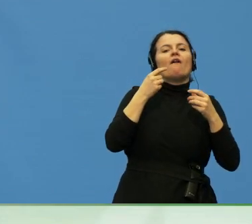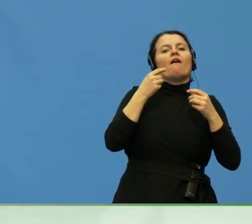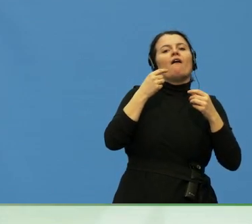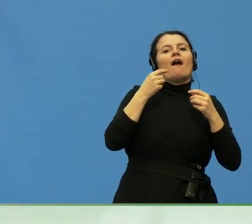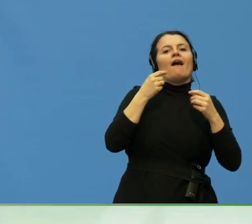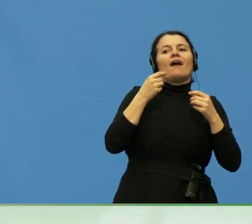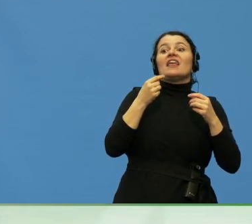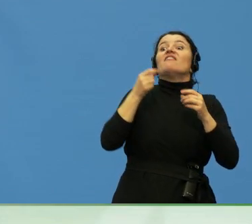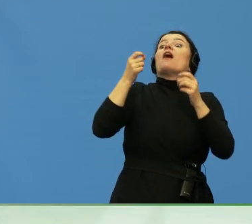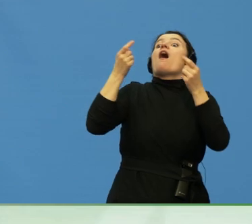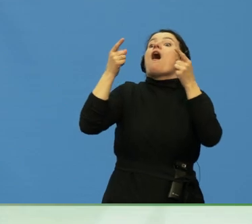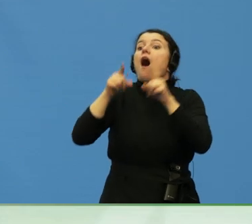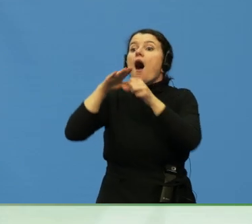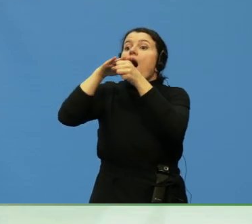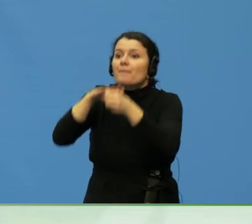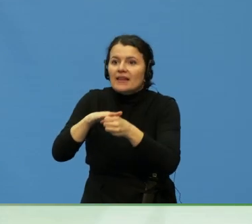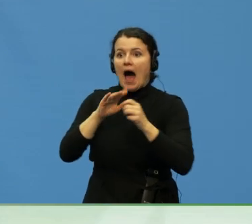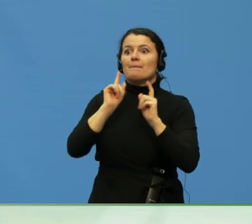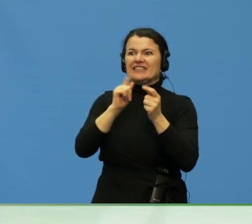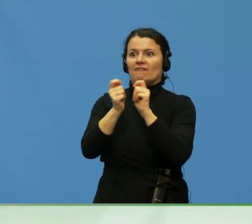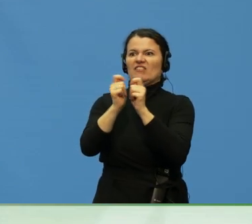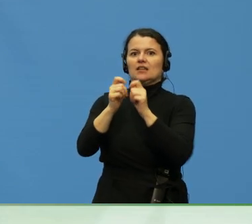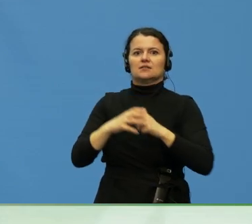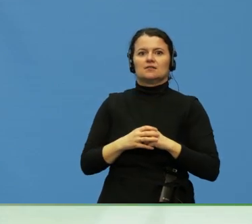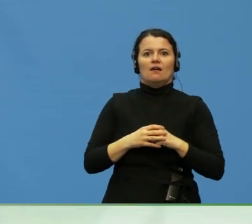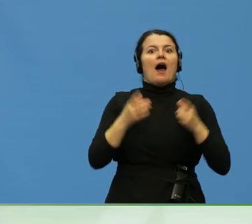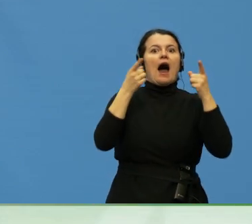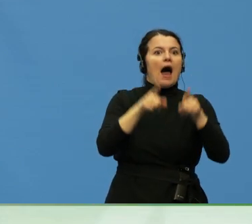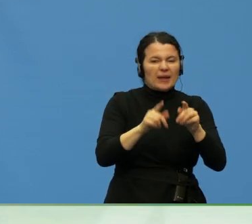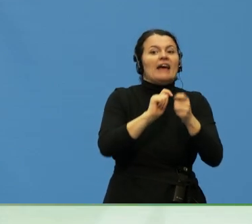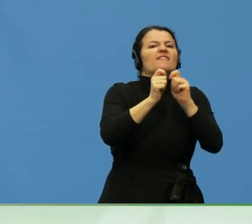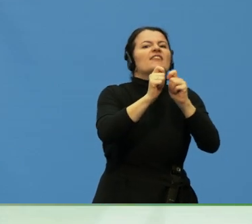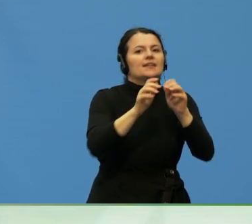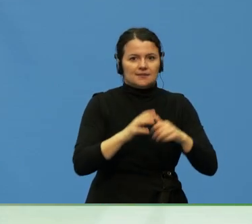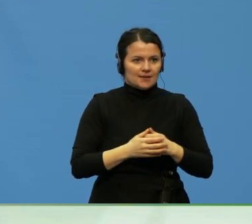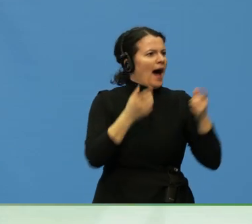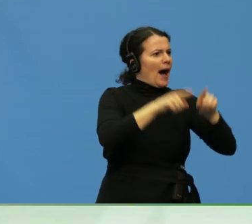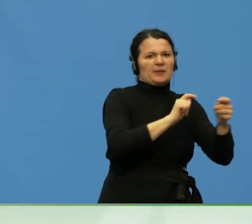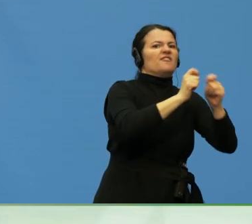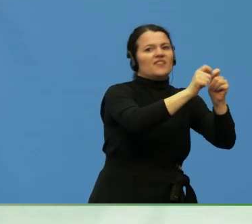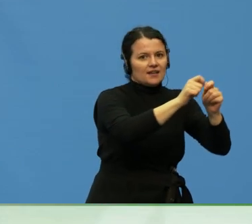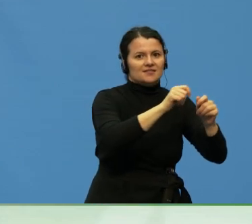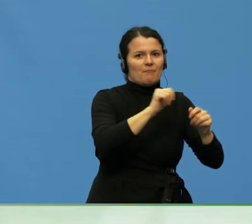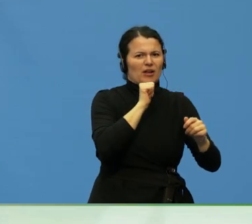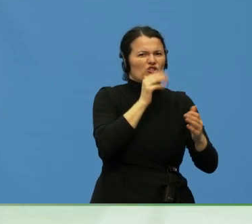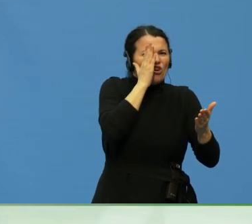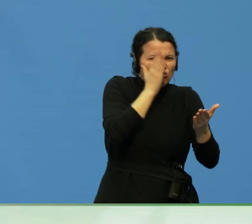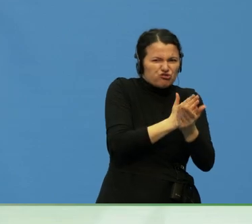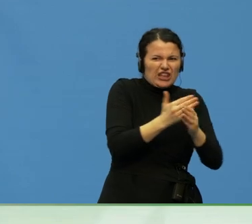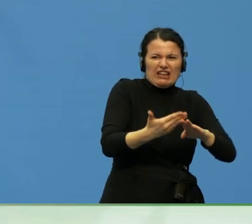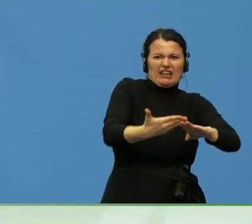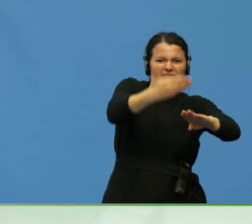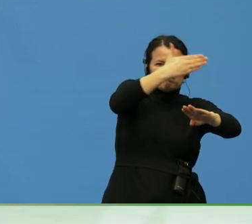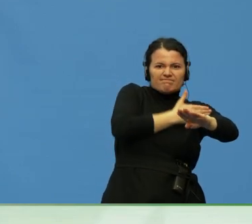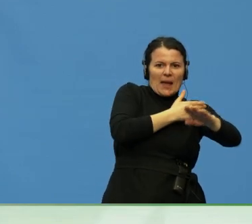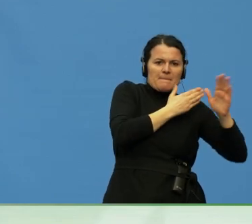to stop it from happening in the first place. So that was kind of the way we approached our accessibility legislation, was how do